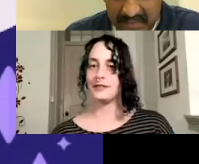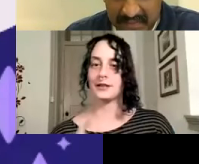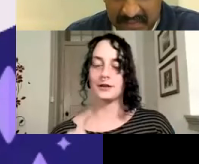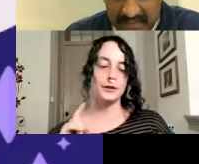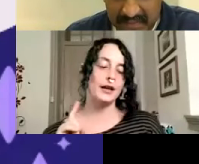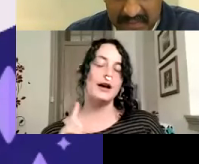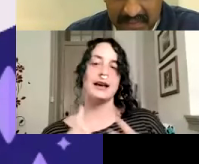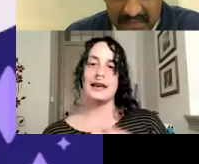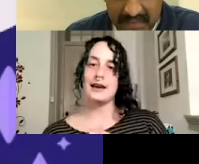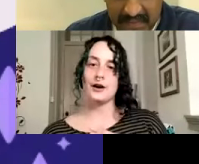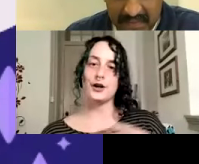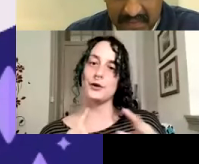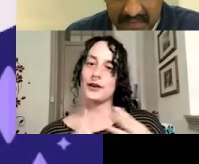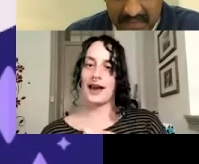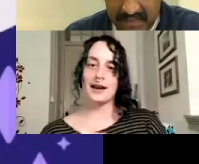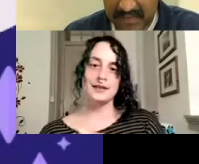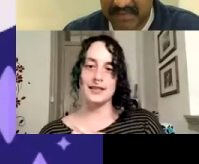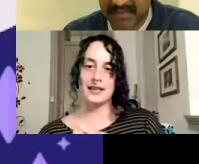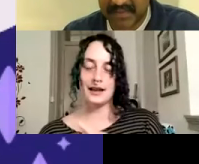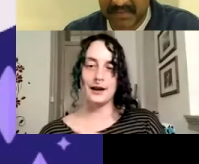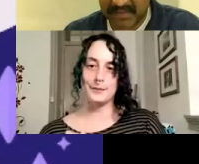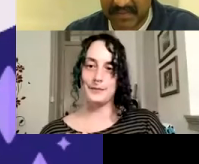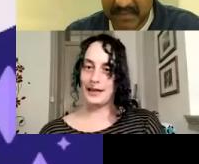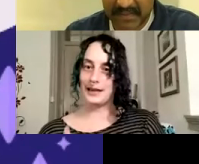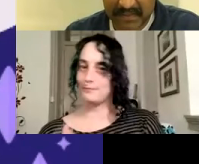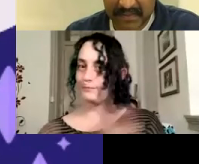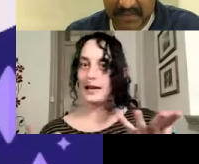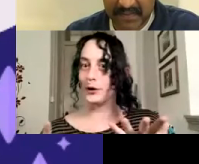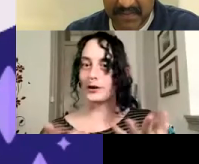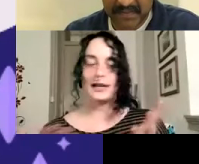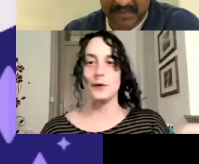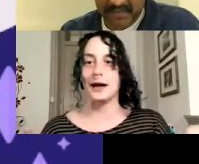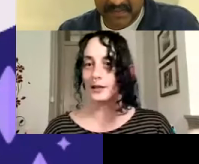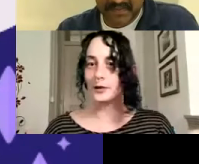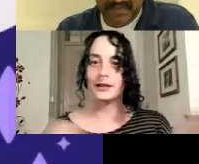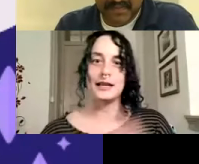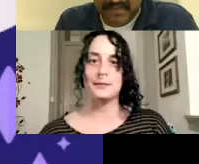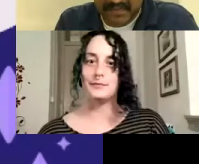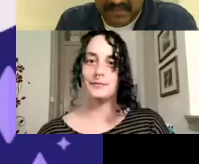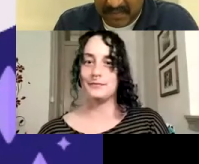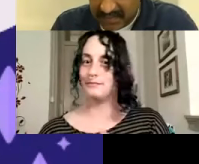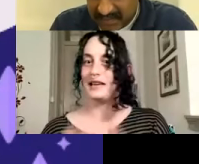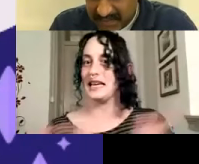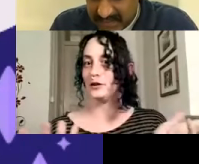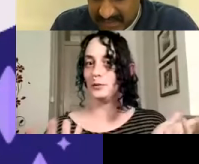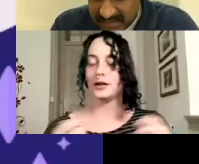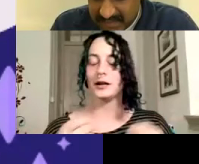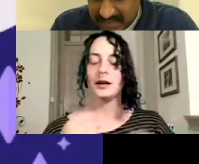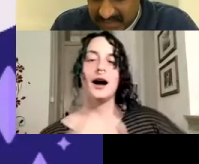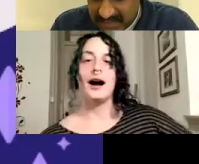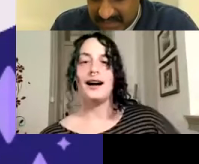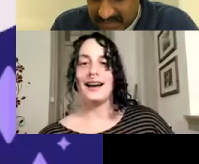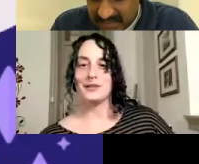in physical, e-audiobook, and e-book, e-regular book, e-Kindle